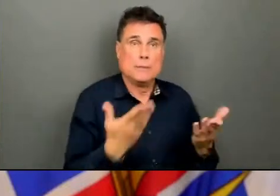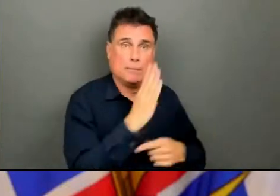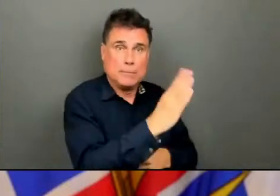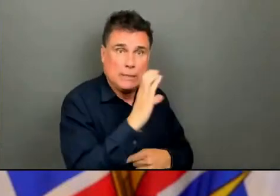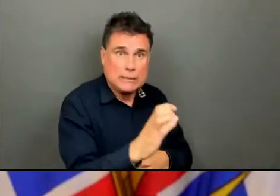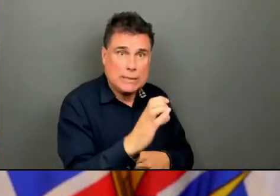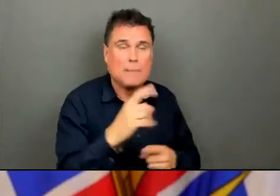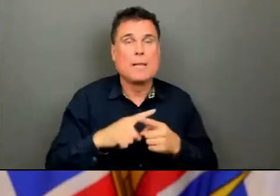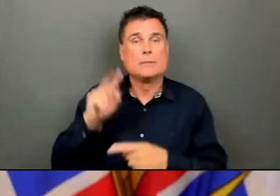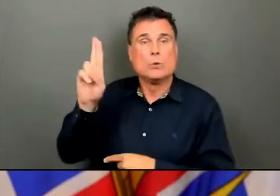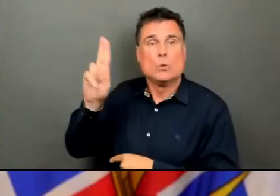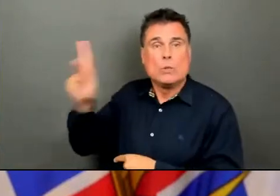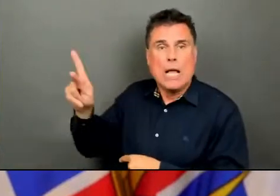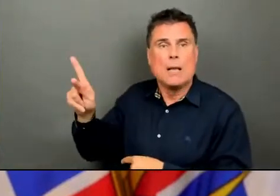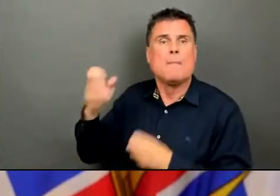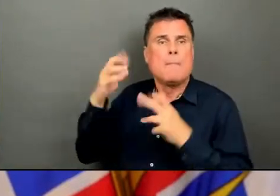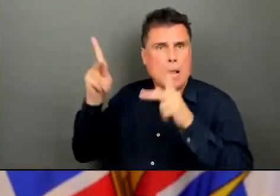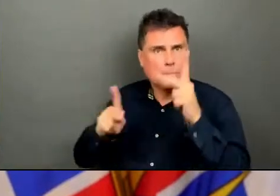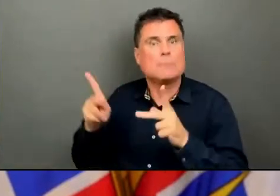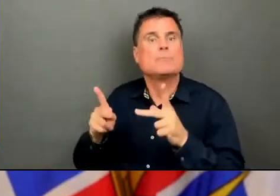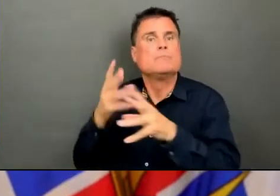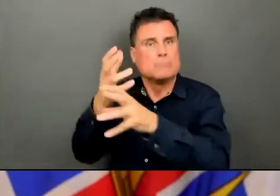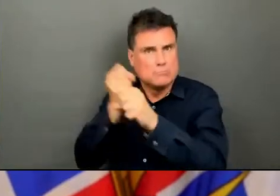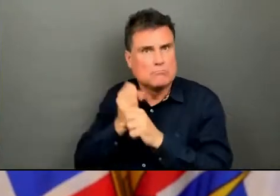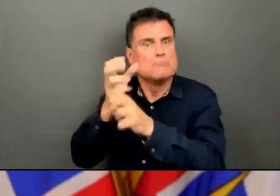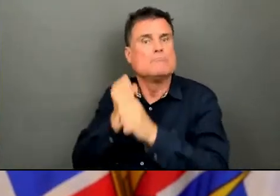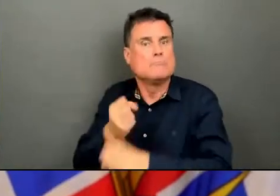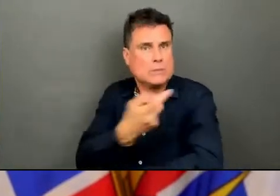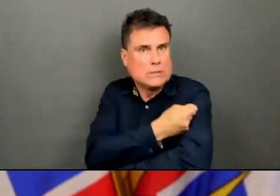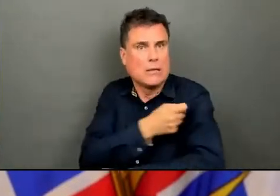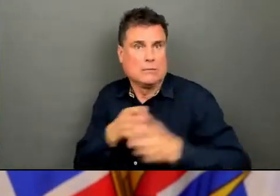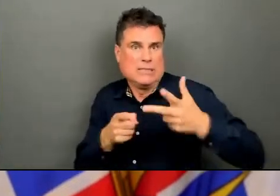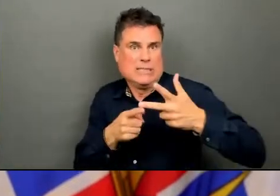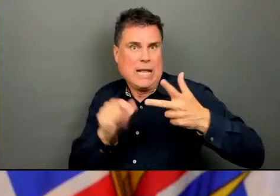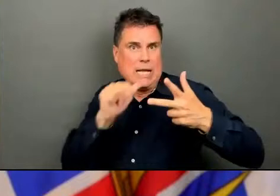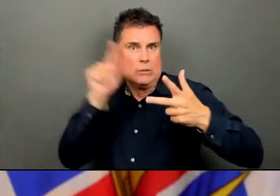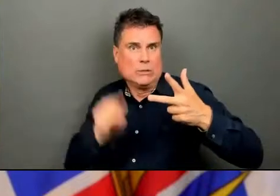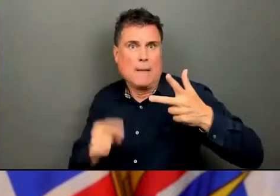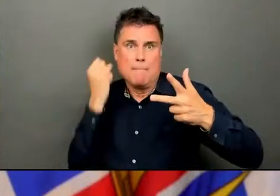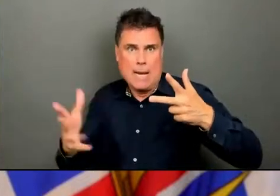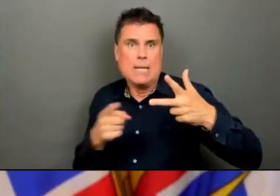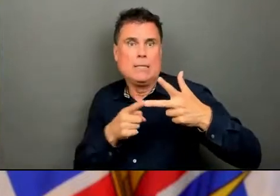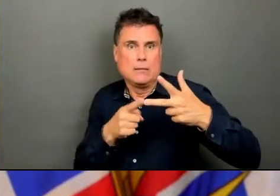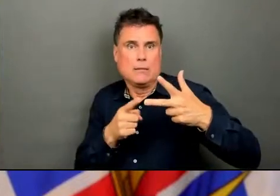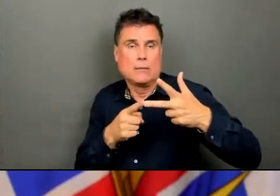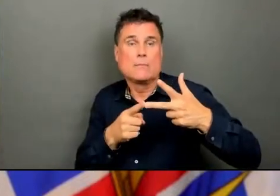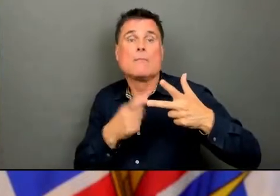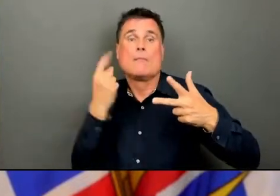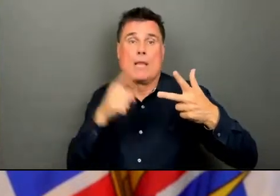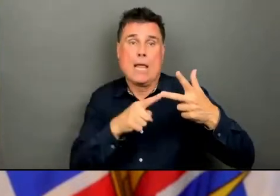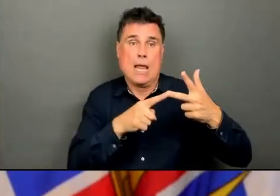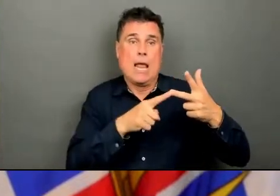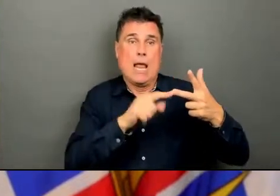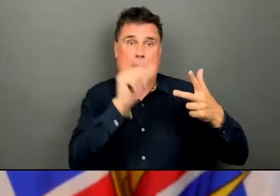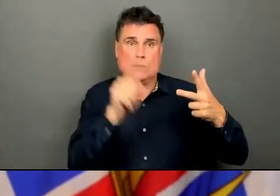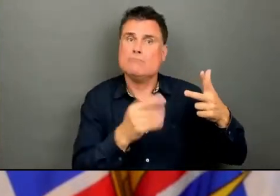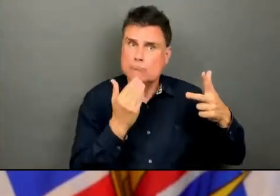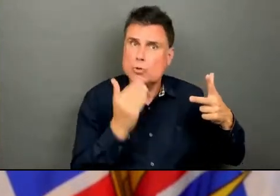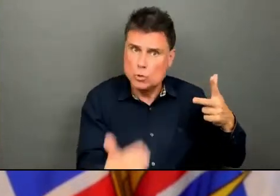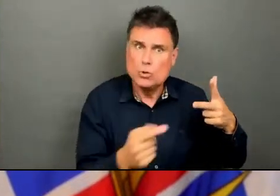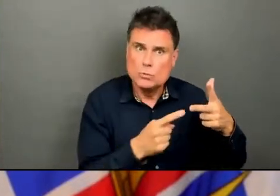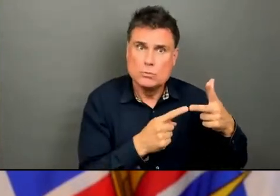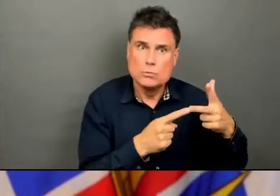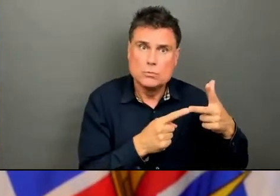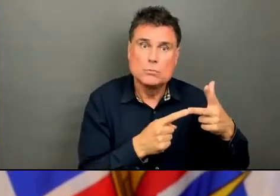of AstraZeneca has been used, that vaccine effectiveness is very good for both AstraZeneca and the